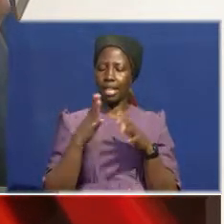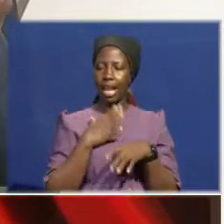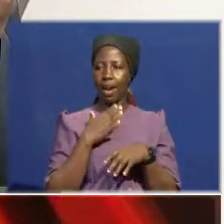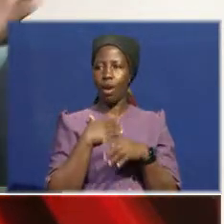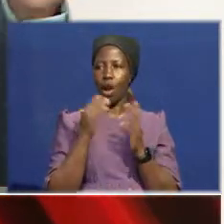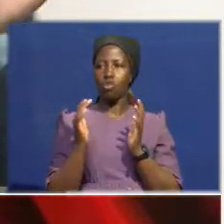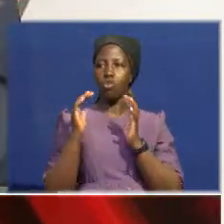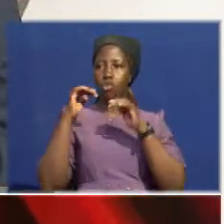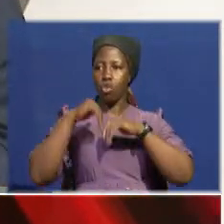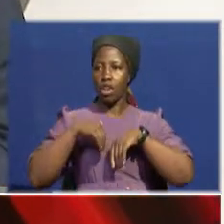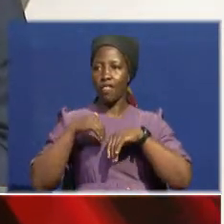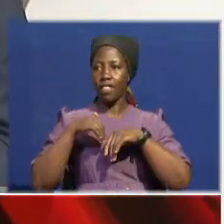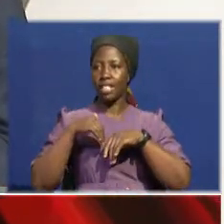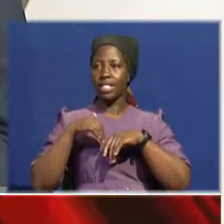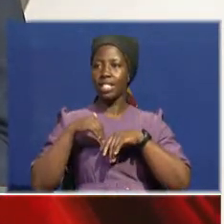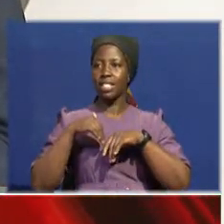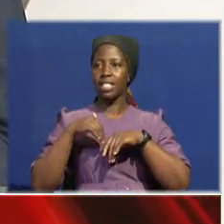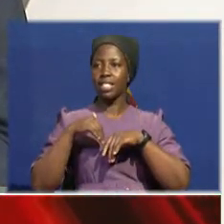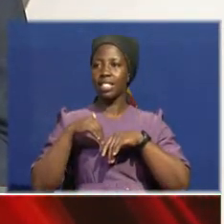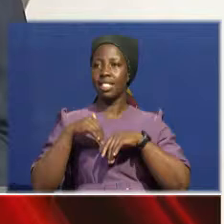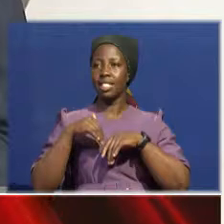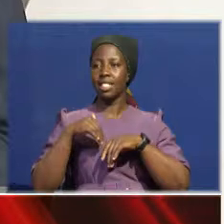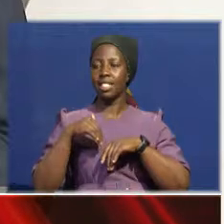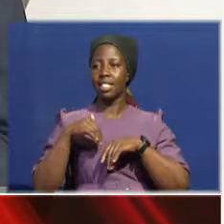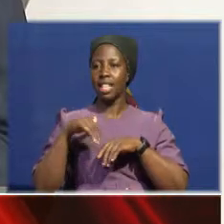conferencing facilities.